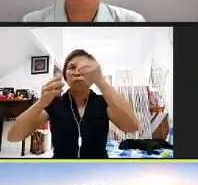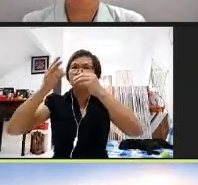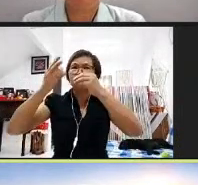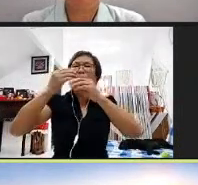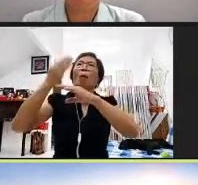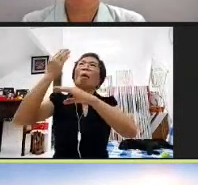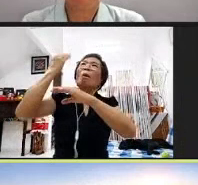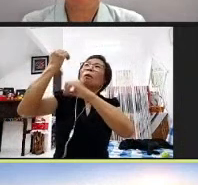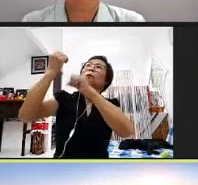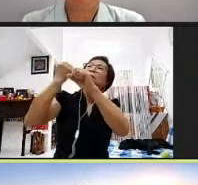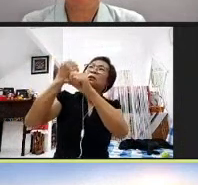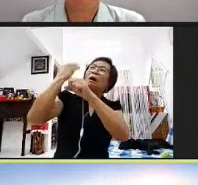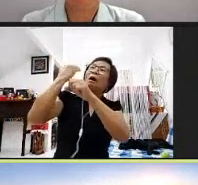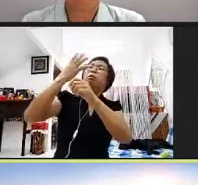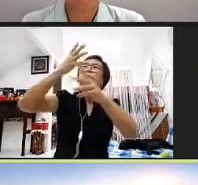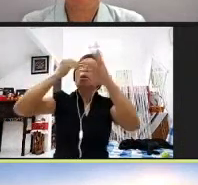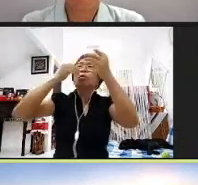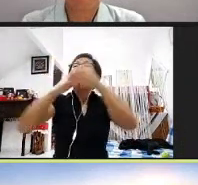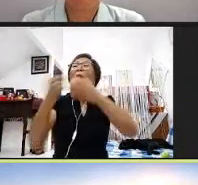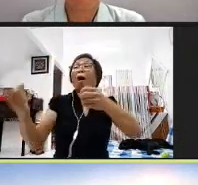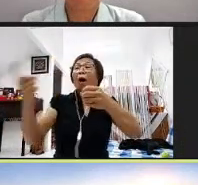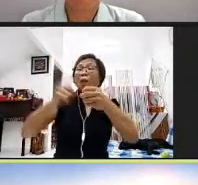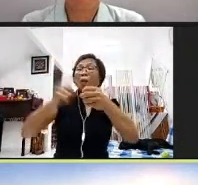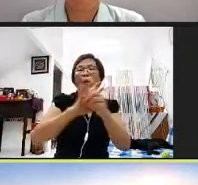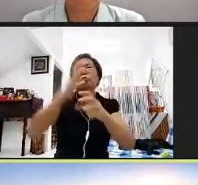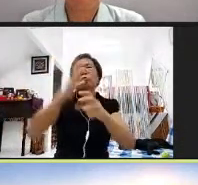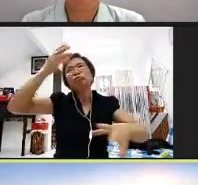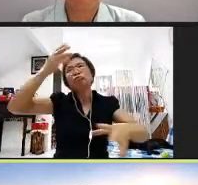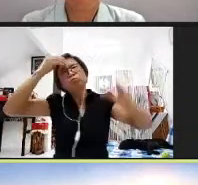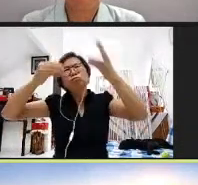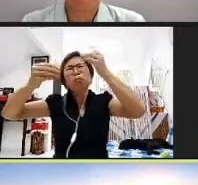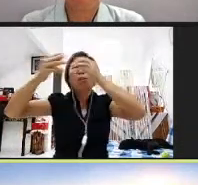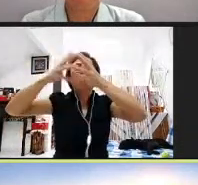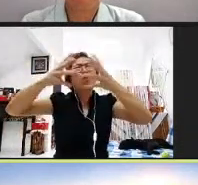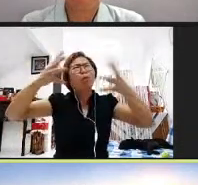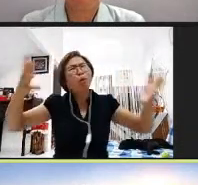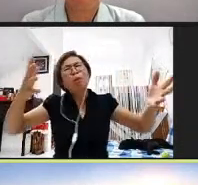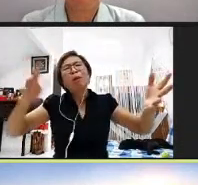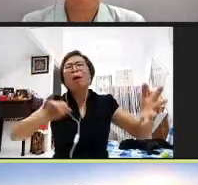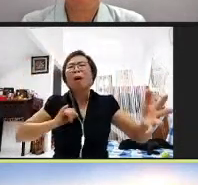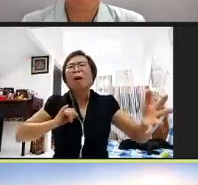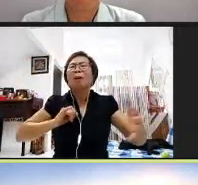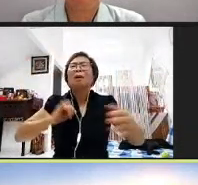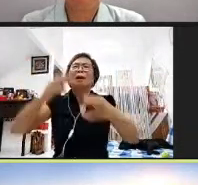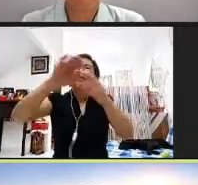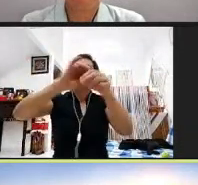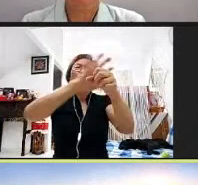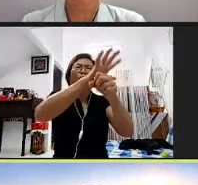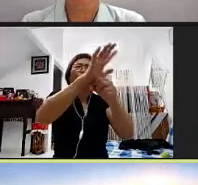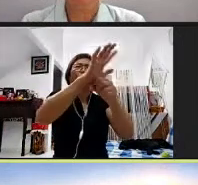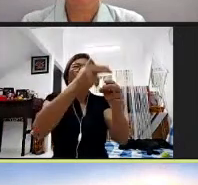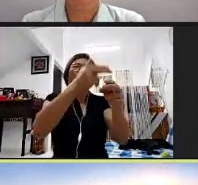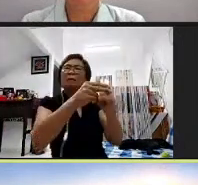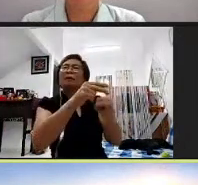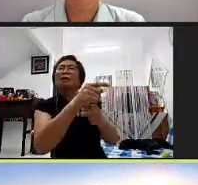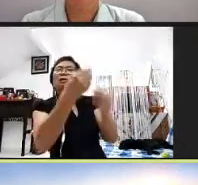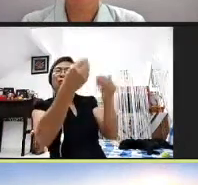year about this COVID-19. And I would like to call COVID-19 as my teacher,